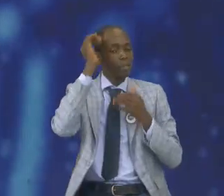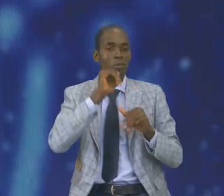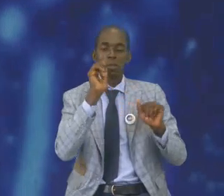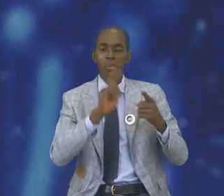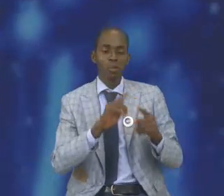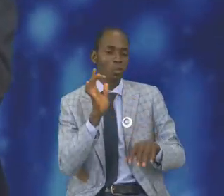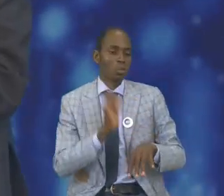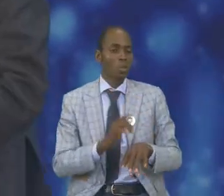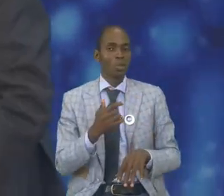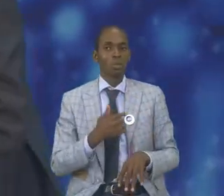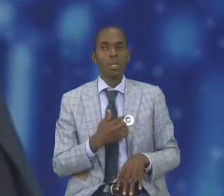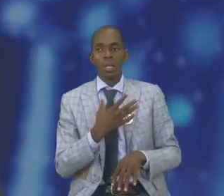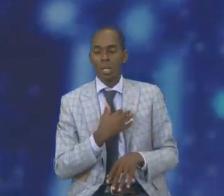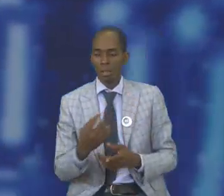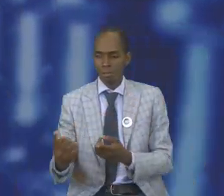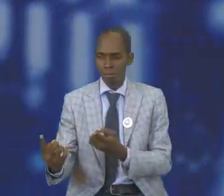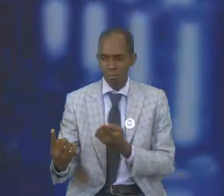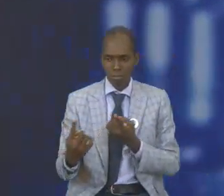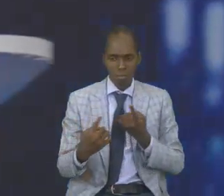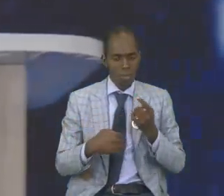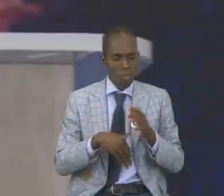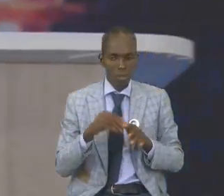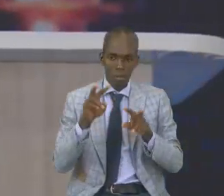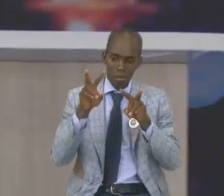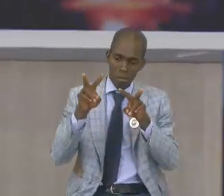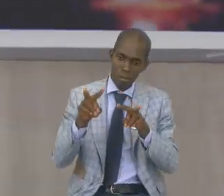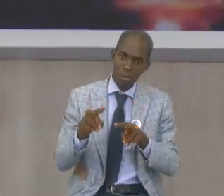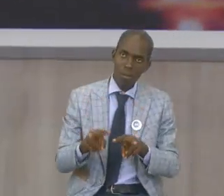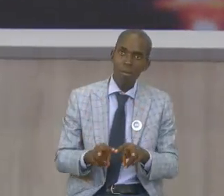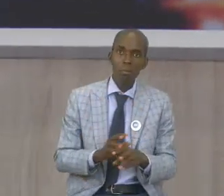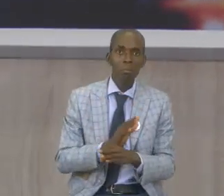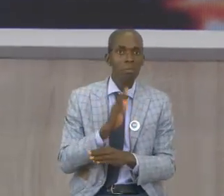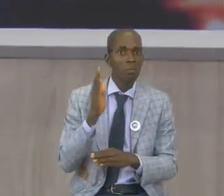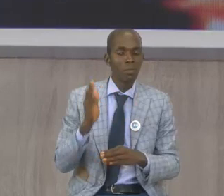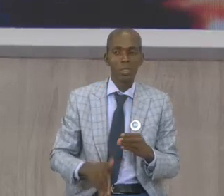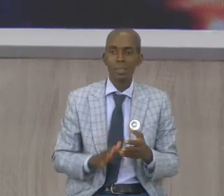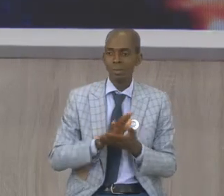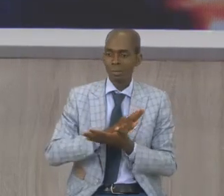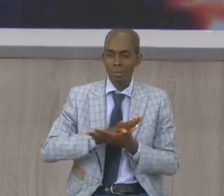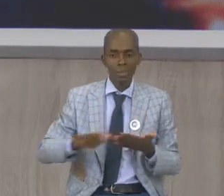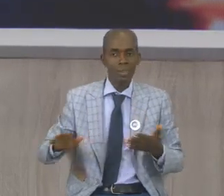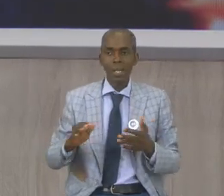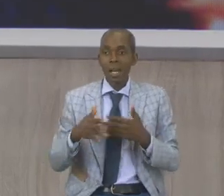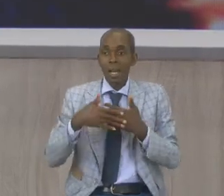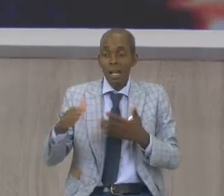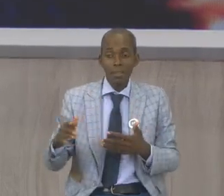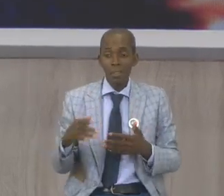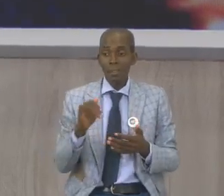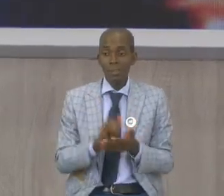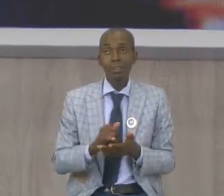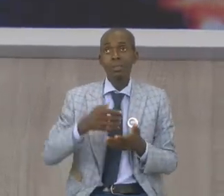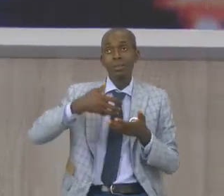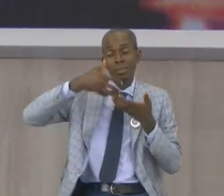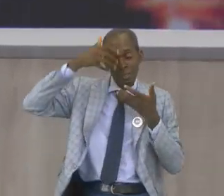out. And they looked at him. He was still as complete after the lion's den